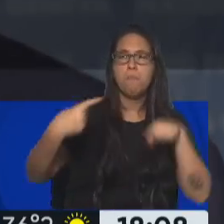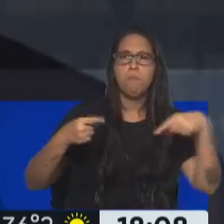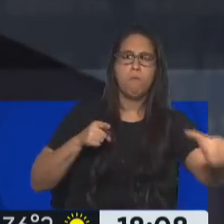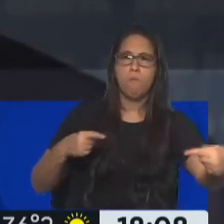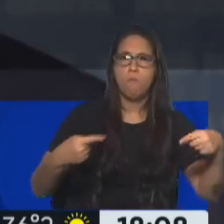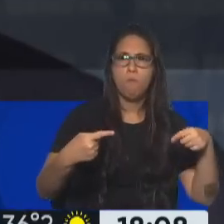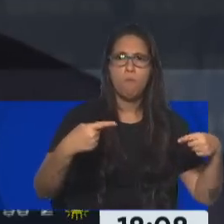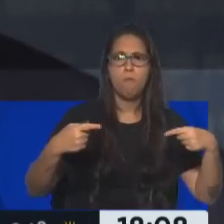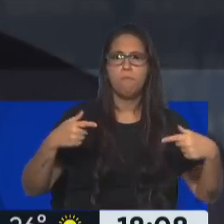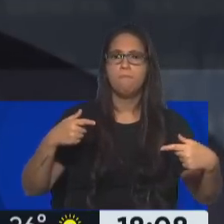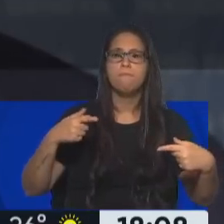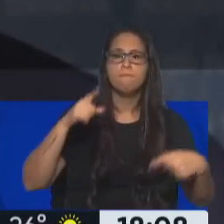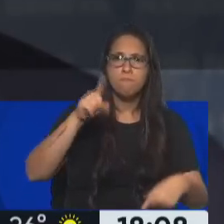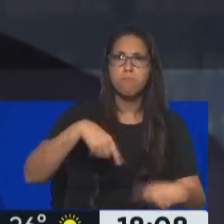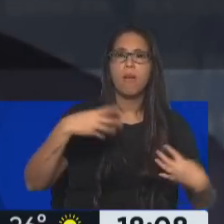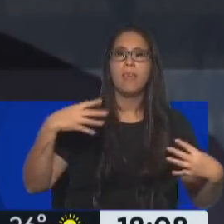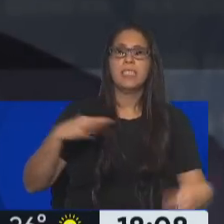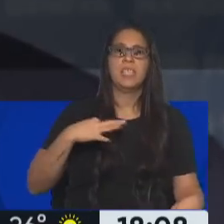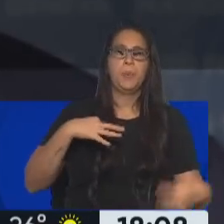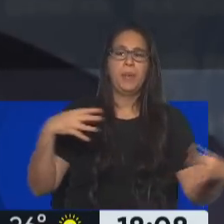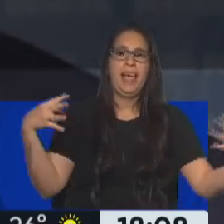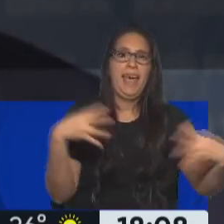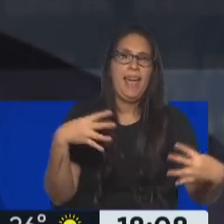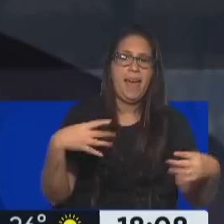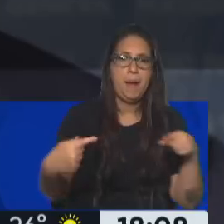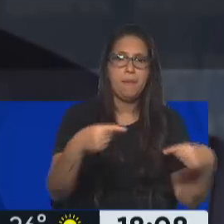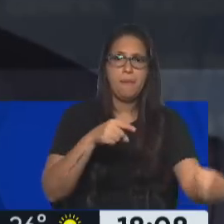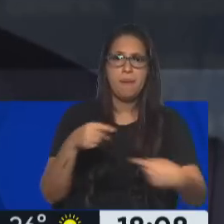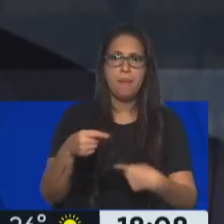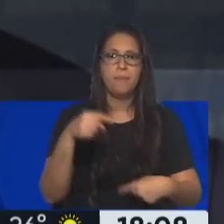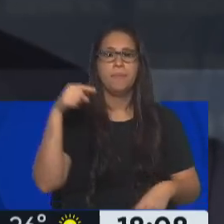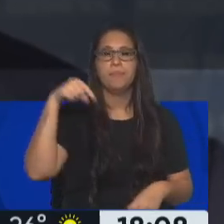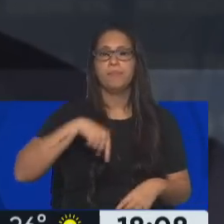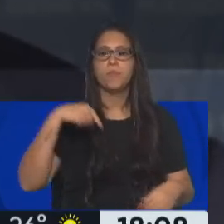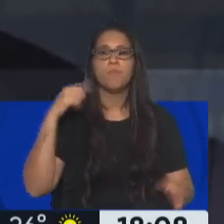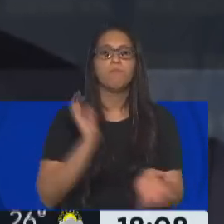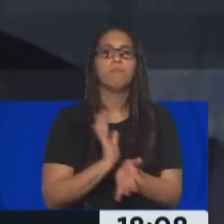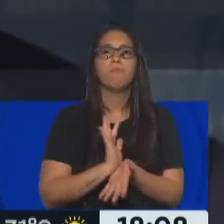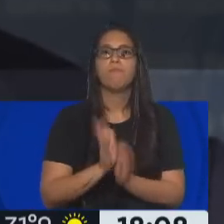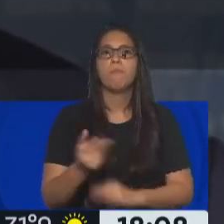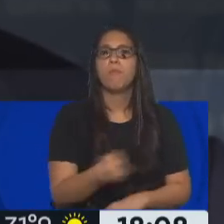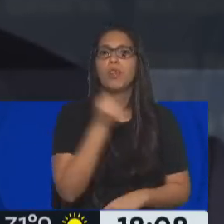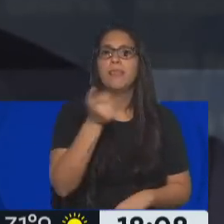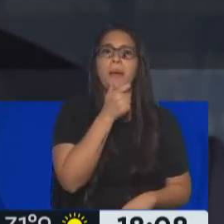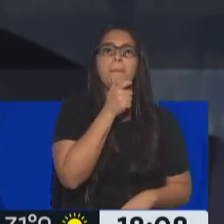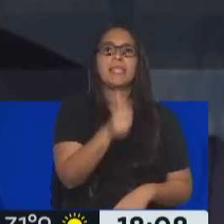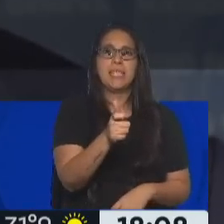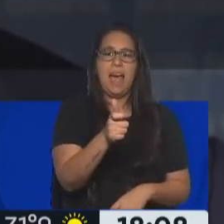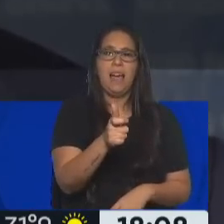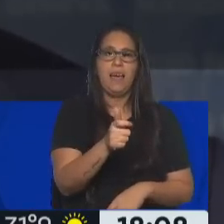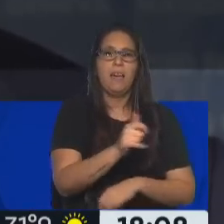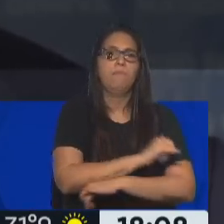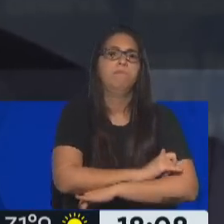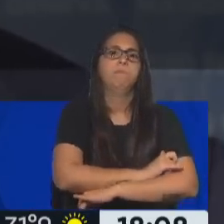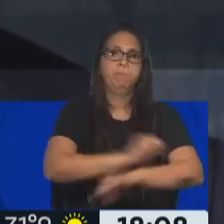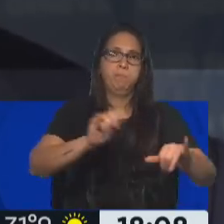war. There is so much at stake that it is extremely important that messages coming out from the armed group in Damascus is